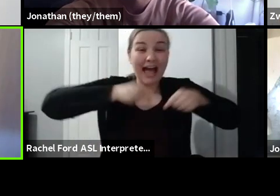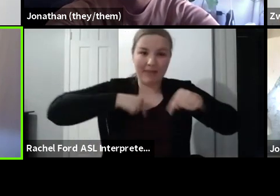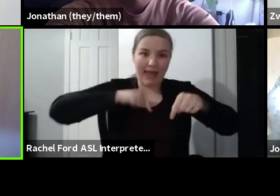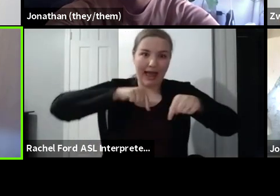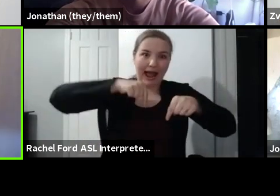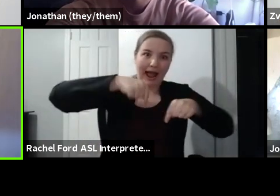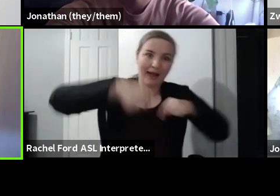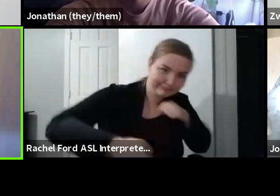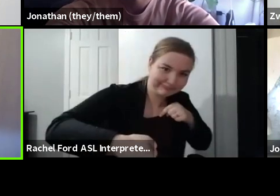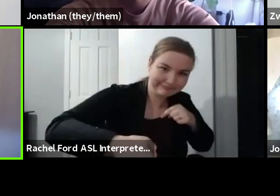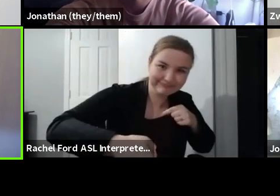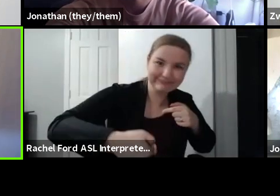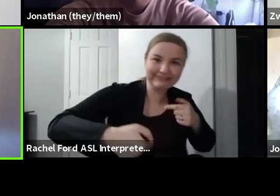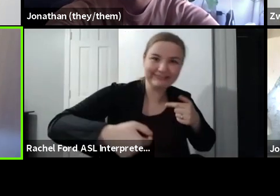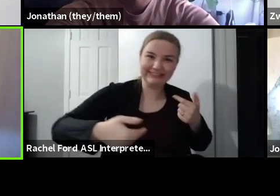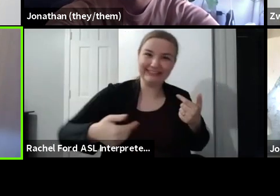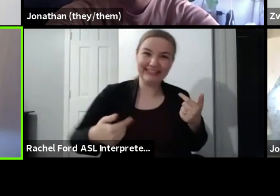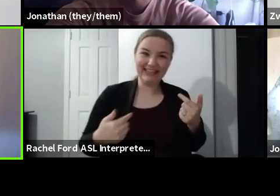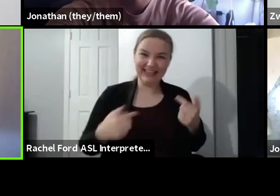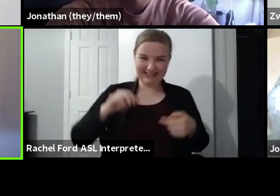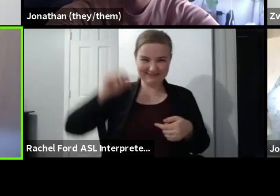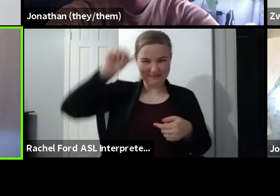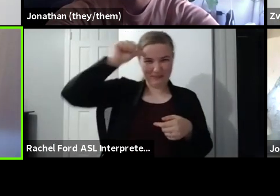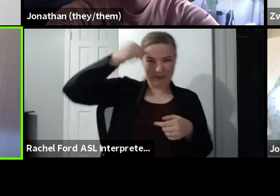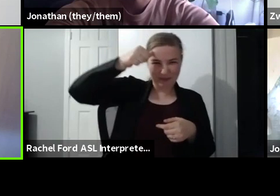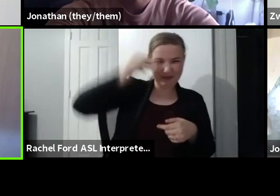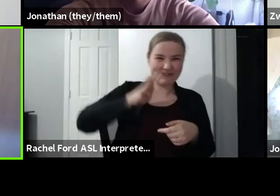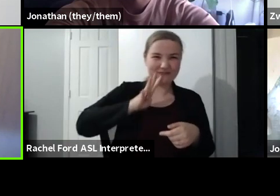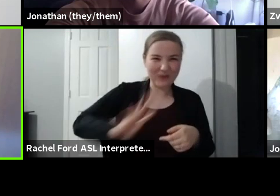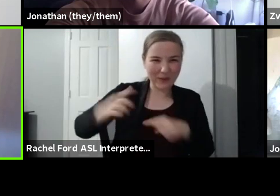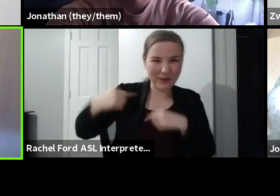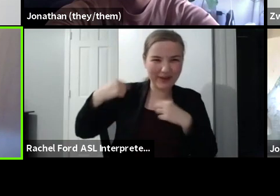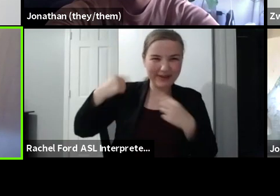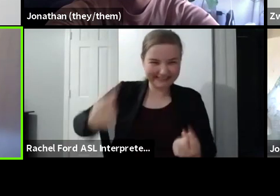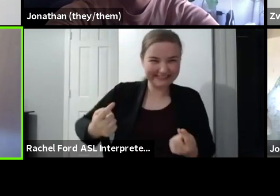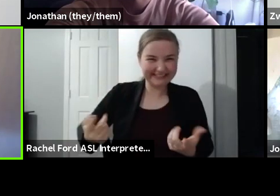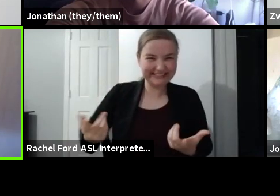known about amusement park since I was four. Like, you know, I'm late.